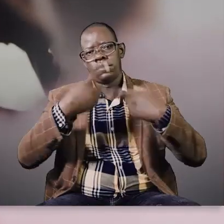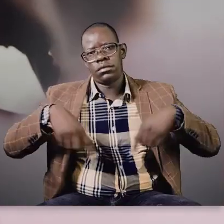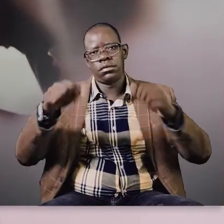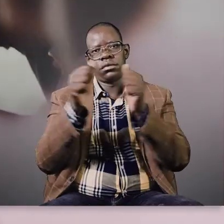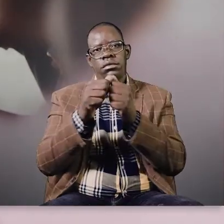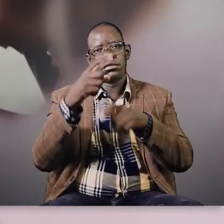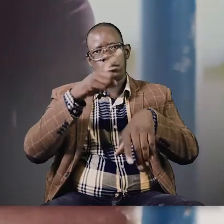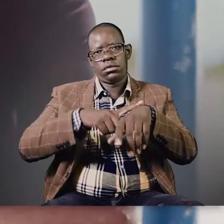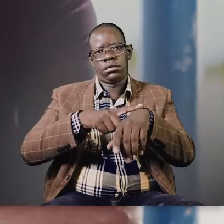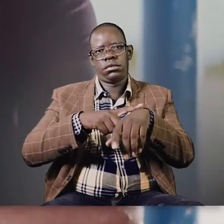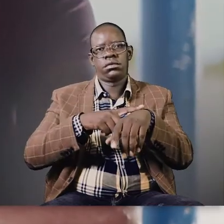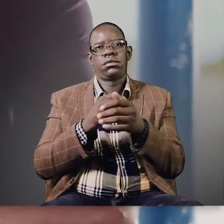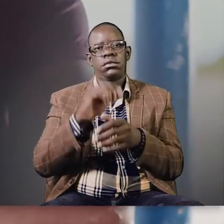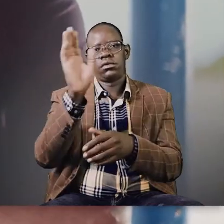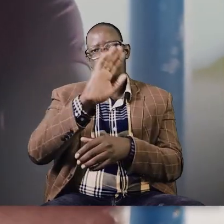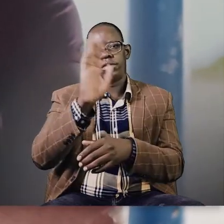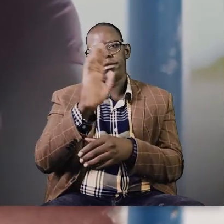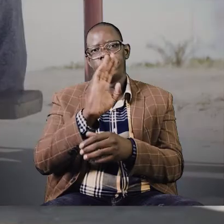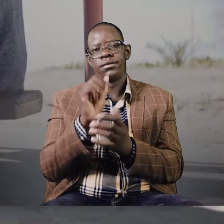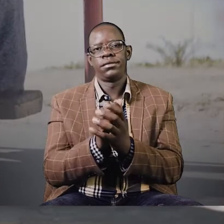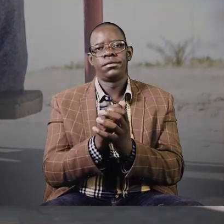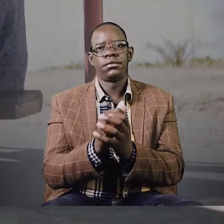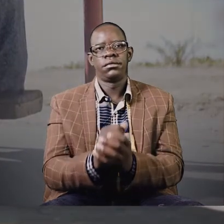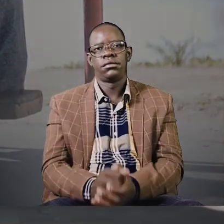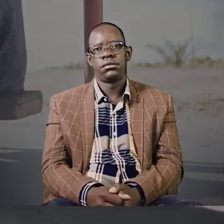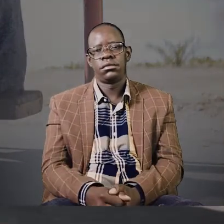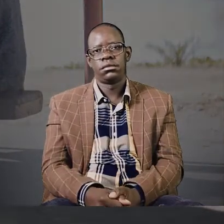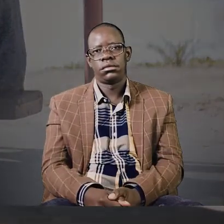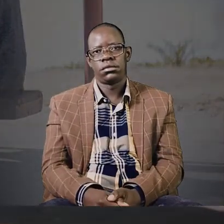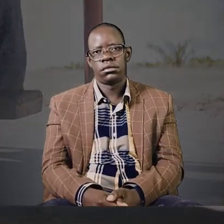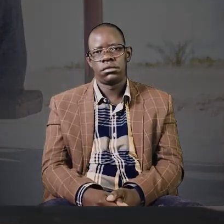and until next time, goodbye.